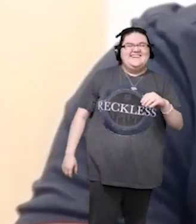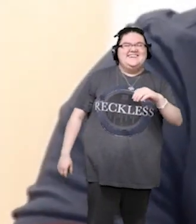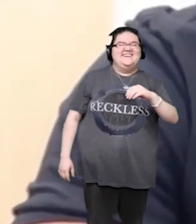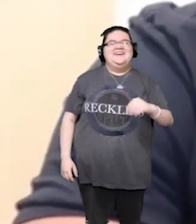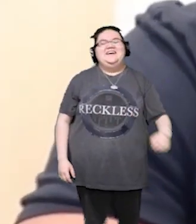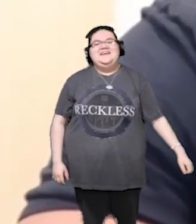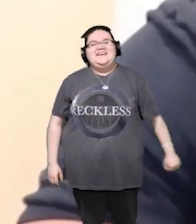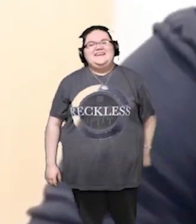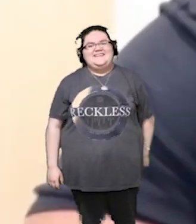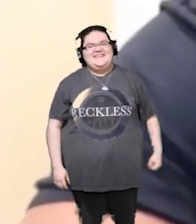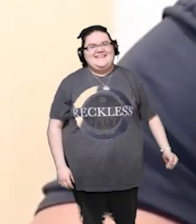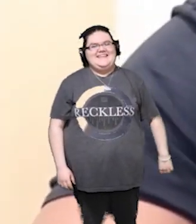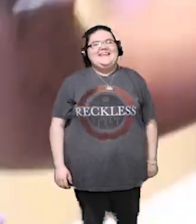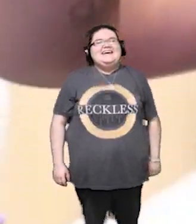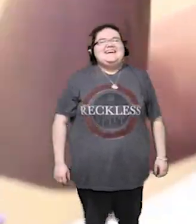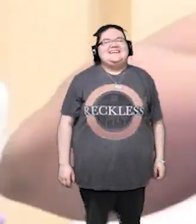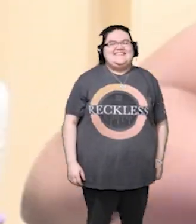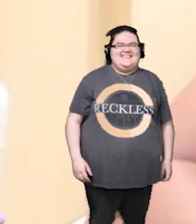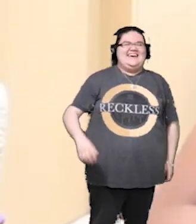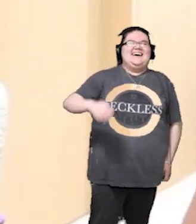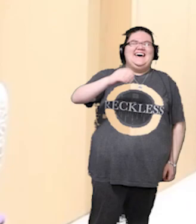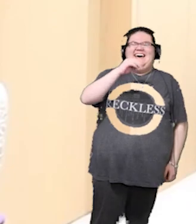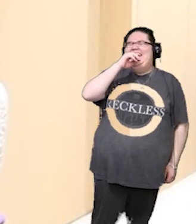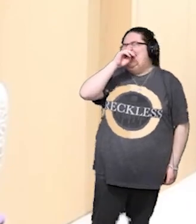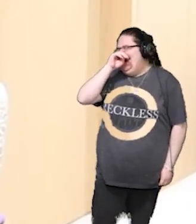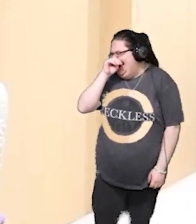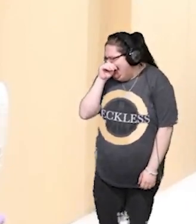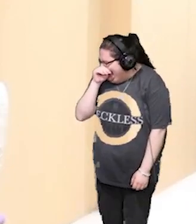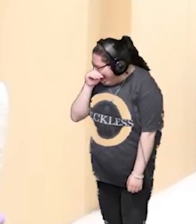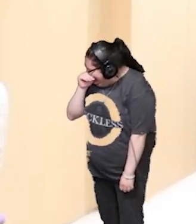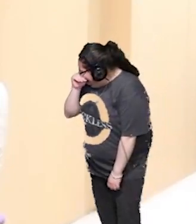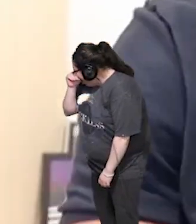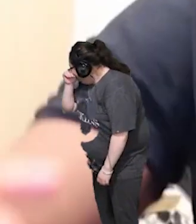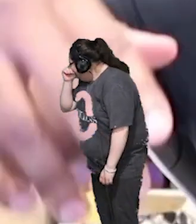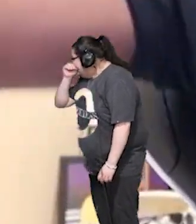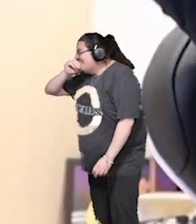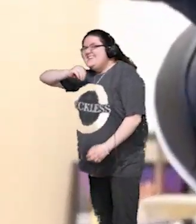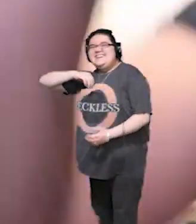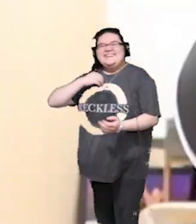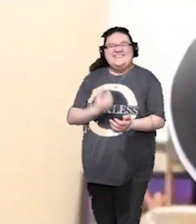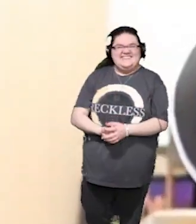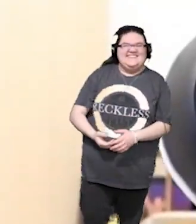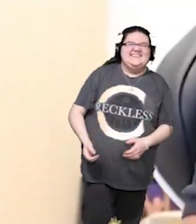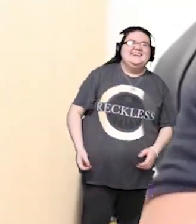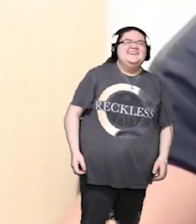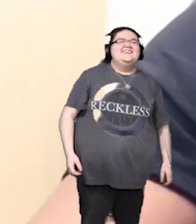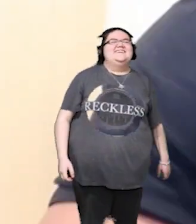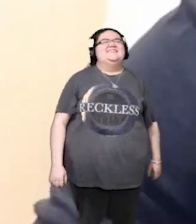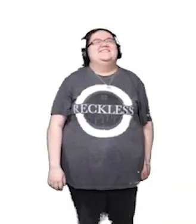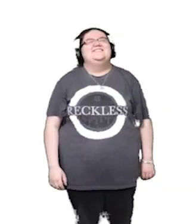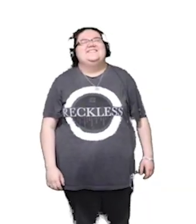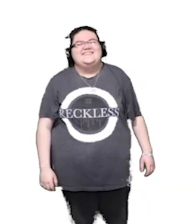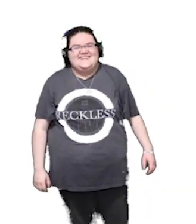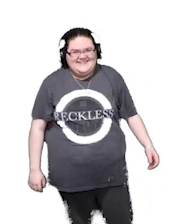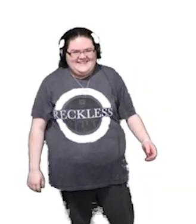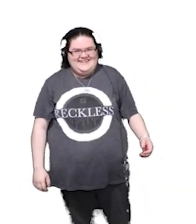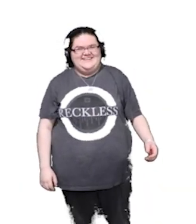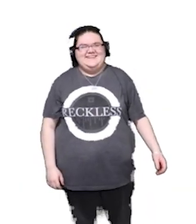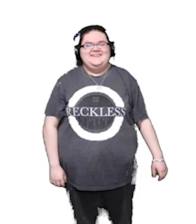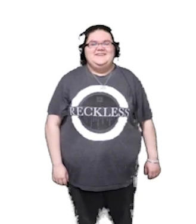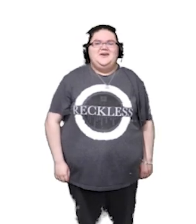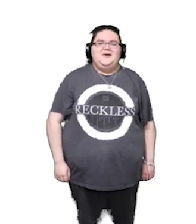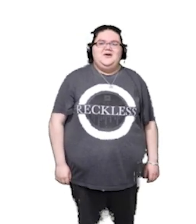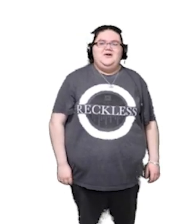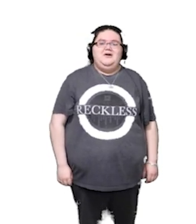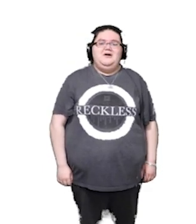Yeah. Hey, yo, Jesus, my nigga. Jesus is my nigga. All right, guys, we